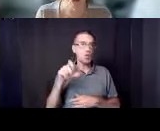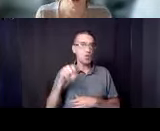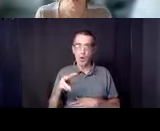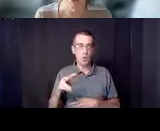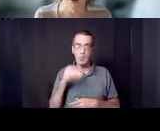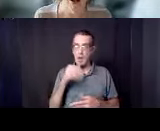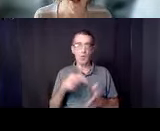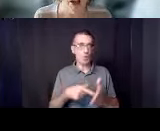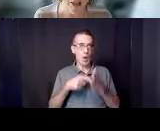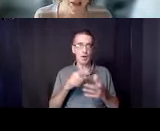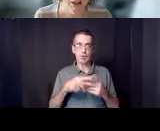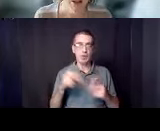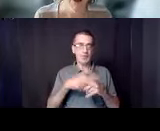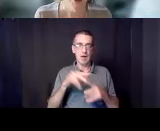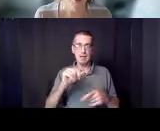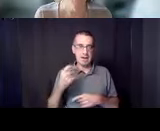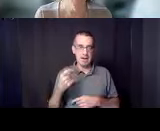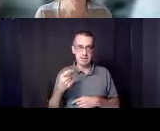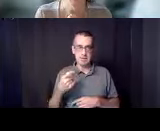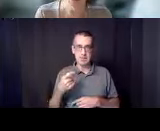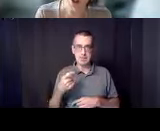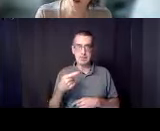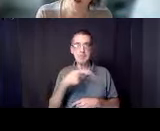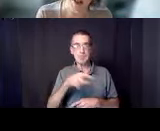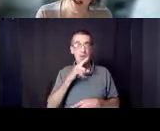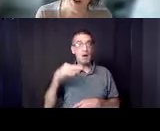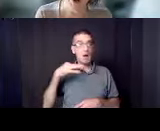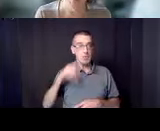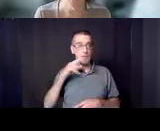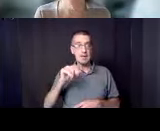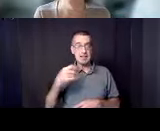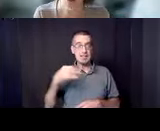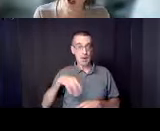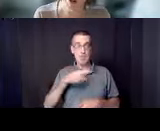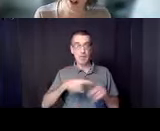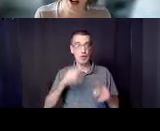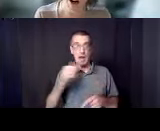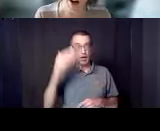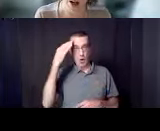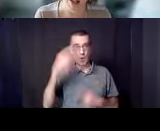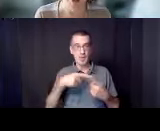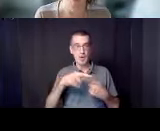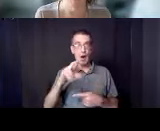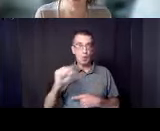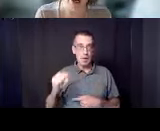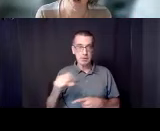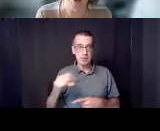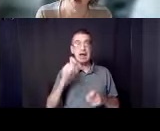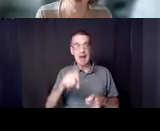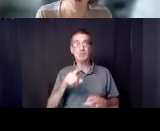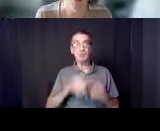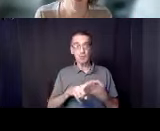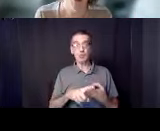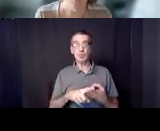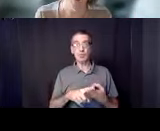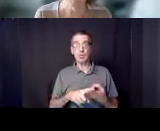not required to file taxes, they are eligible for the tax credit, but they are not known to the IRS. And so they have got